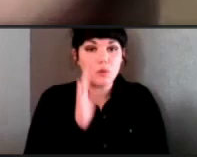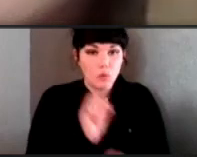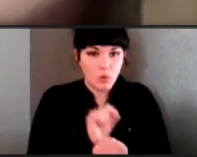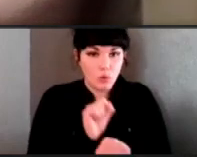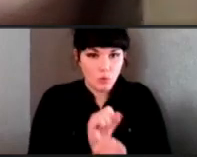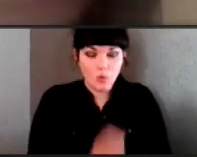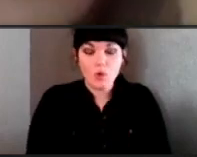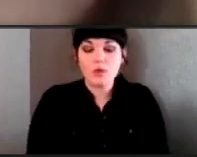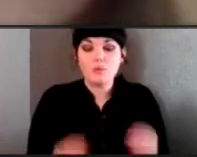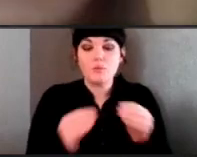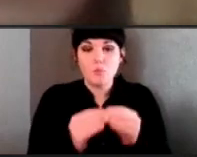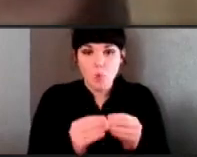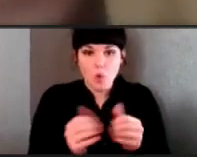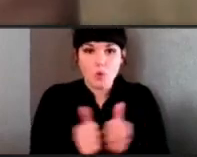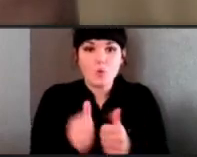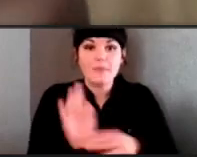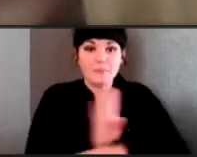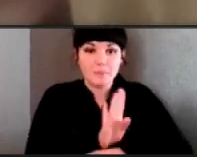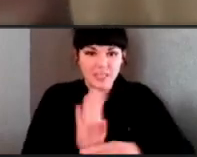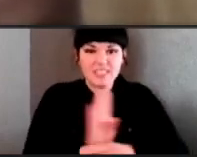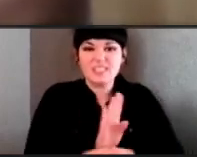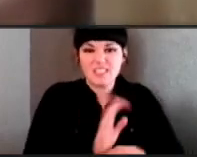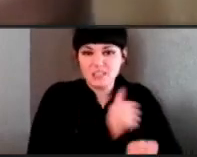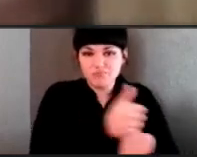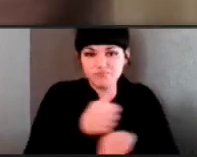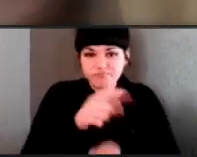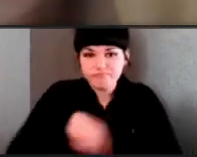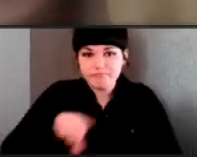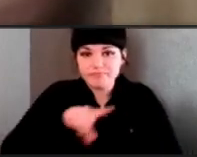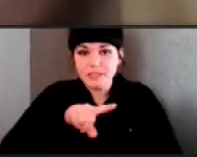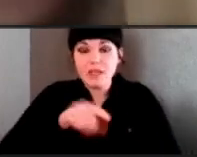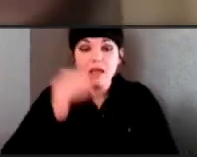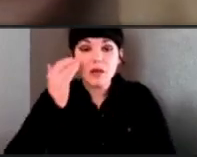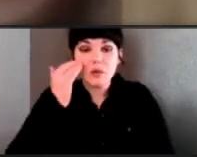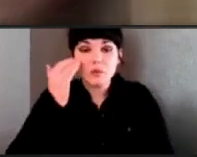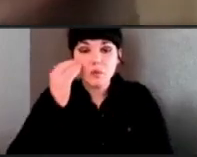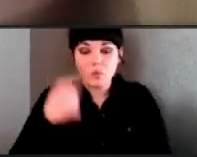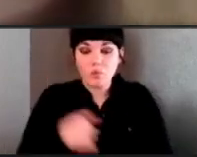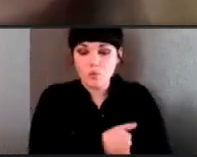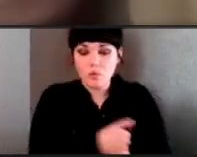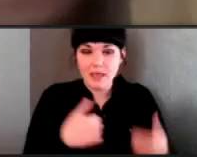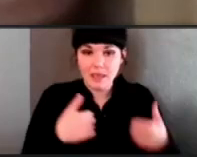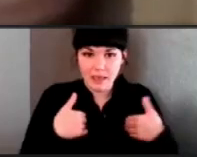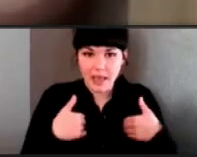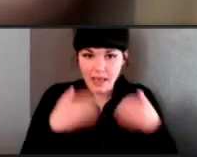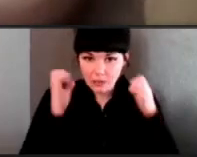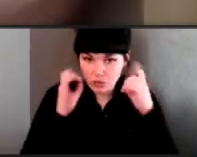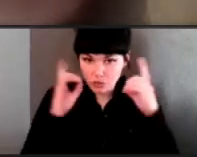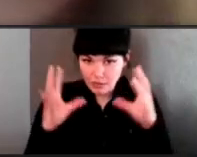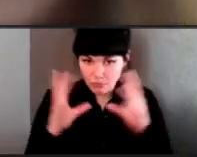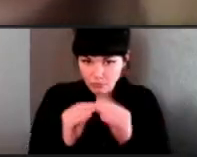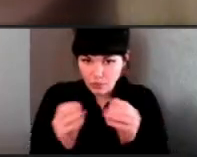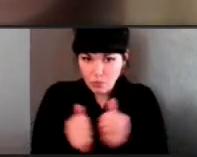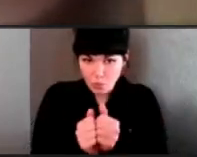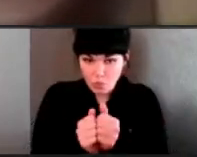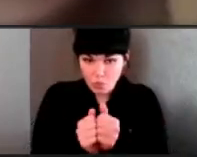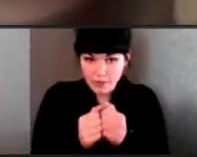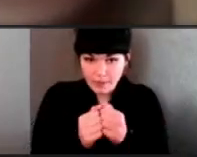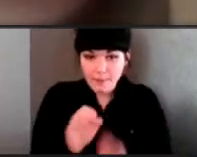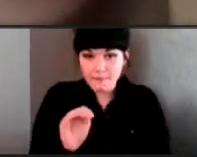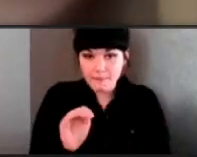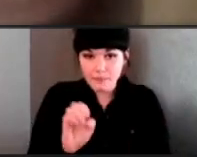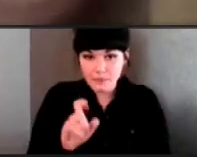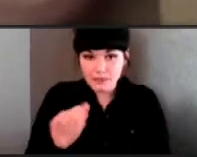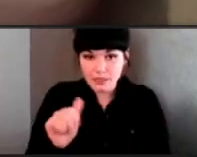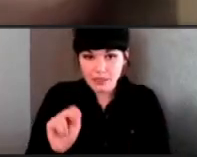Mexican consulate. So we've also been working with Southwest Detroit. So as we, you know, build out our vaccine mission, we